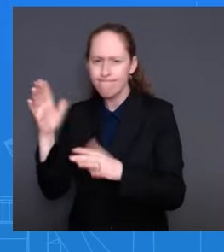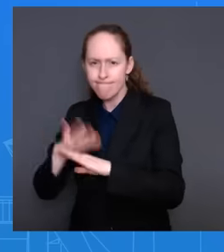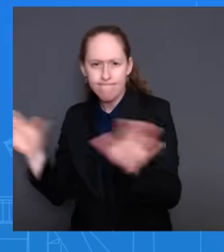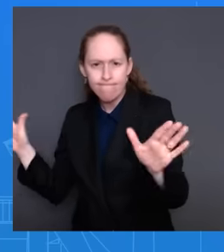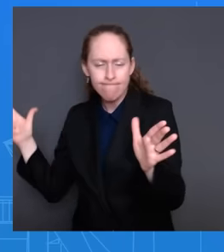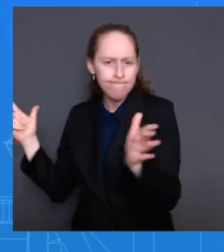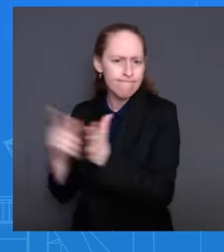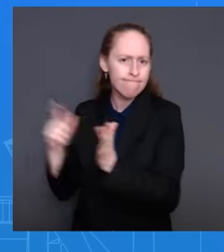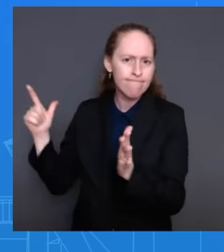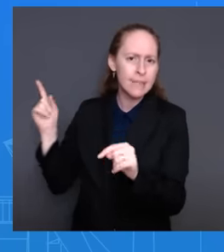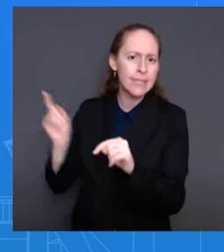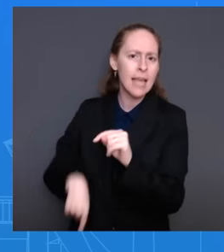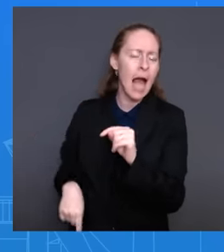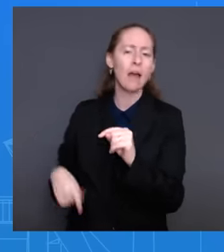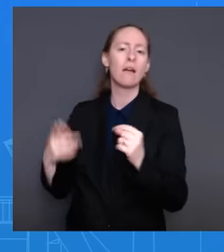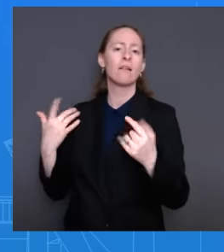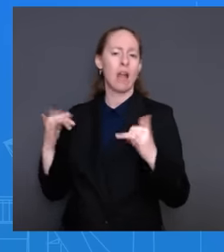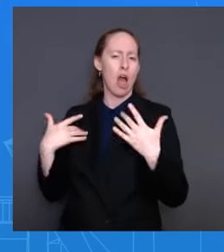guns,